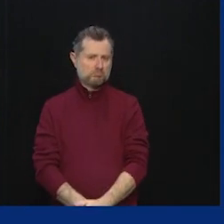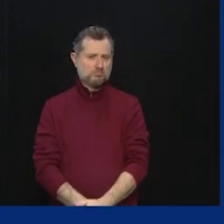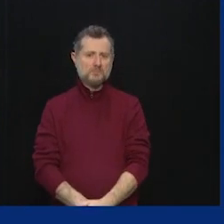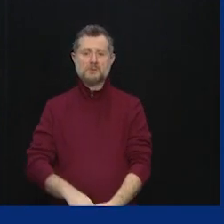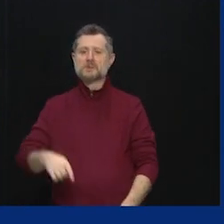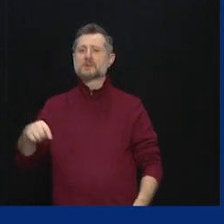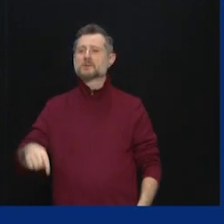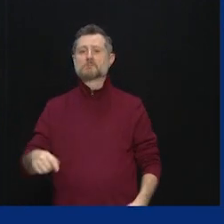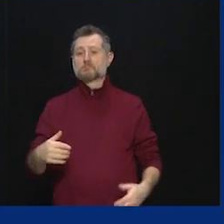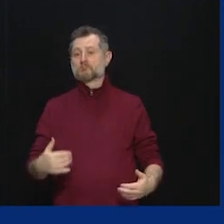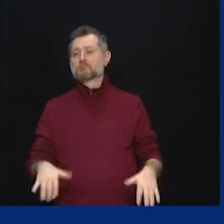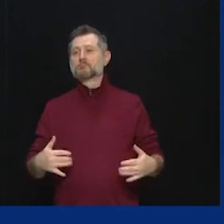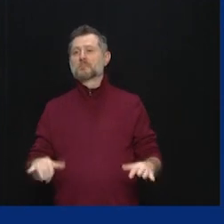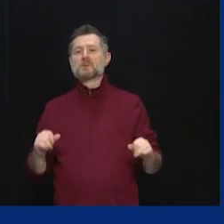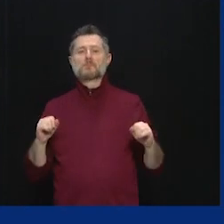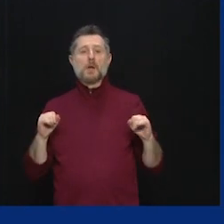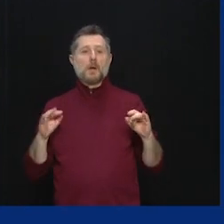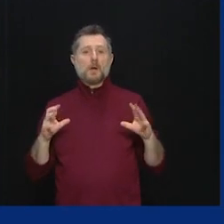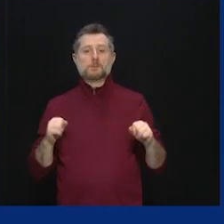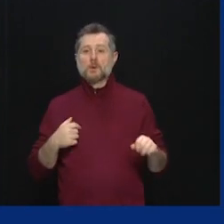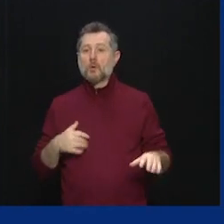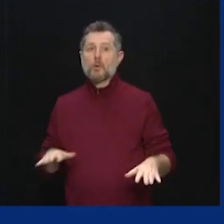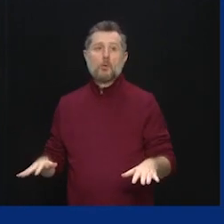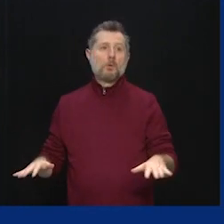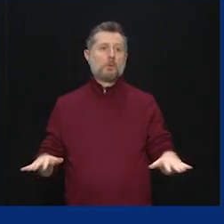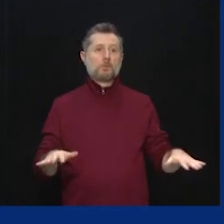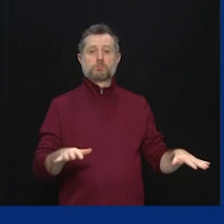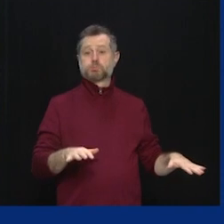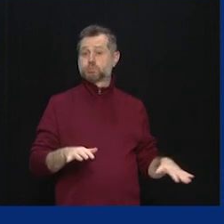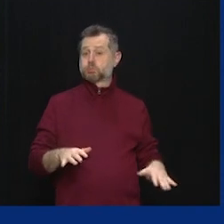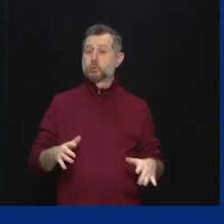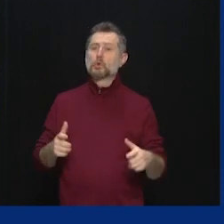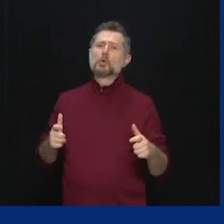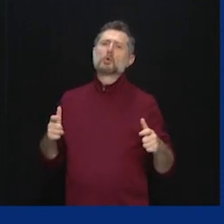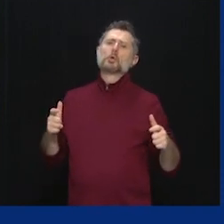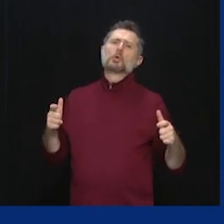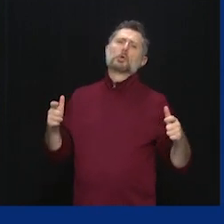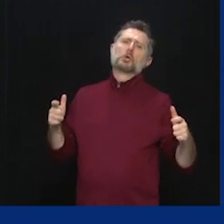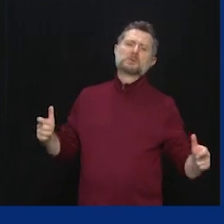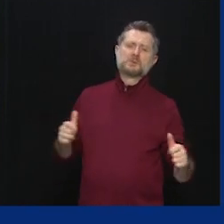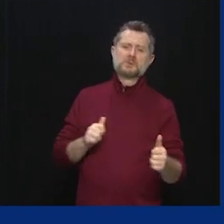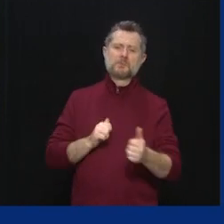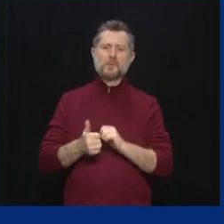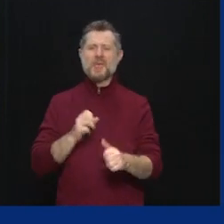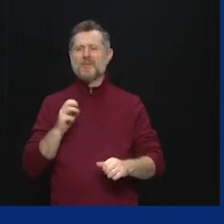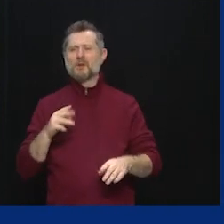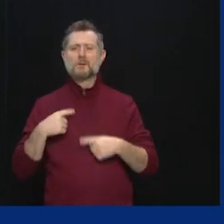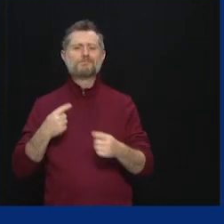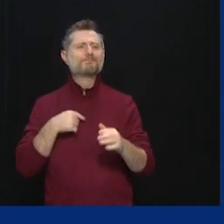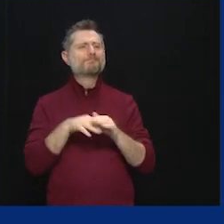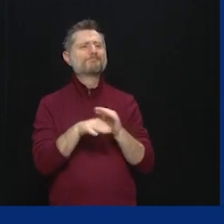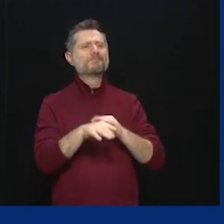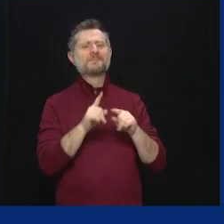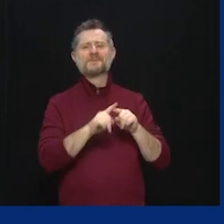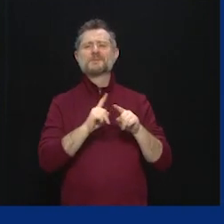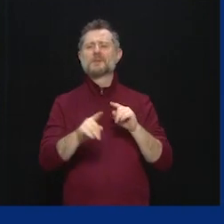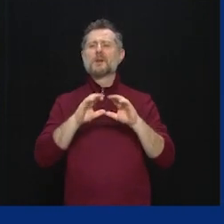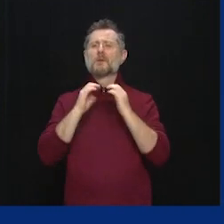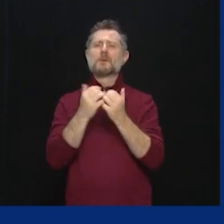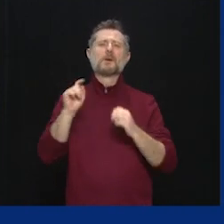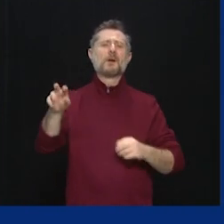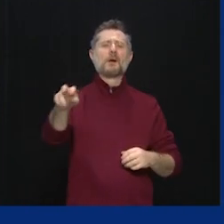I am a huge sports fan. I've been in plenty of arenas, and this is as good as it gets. And I want to thank